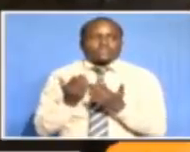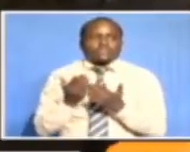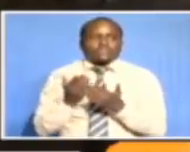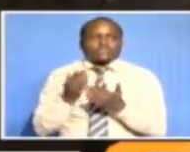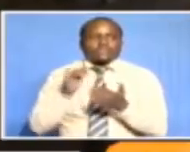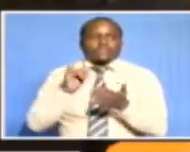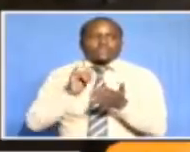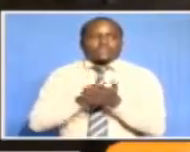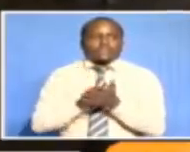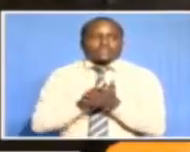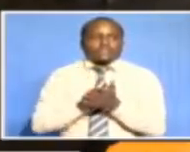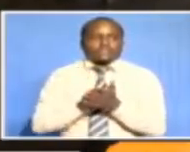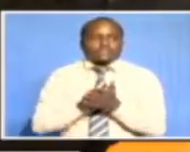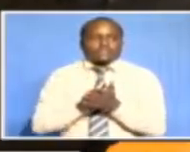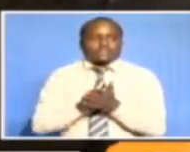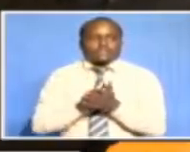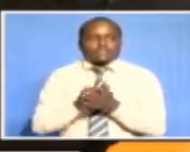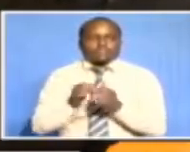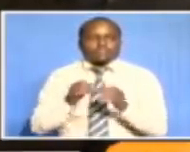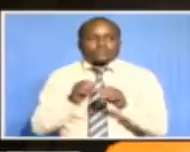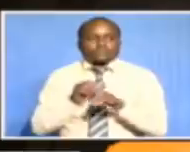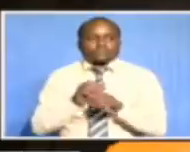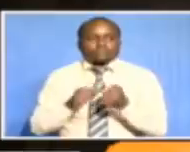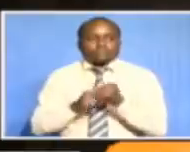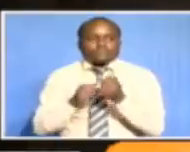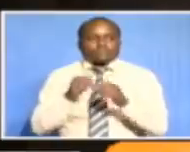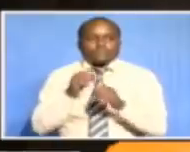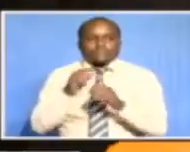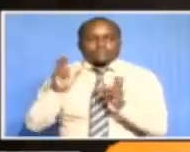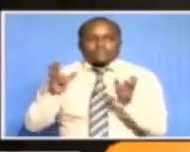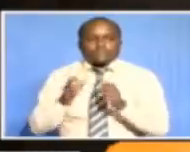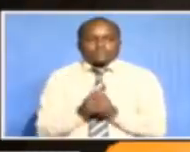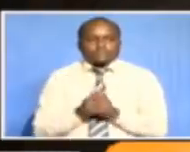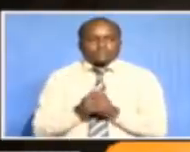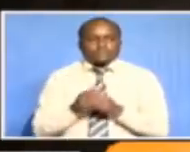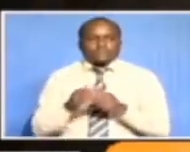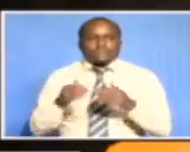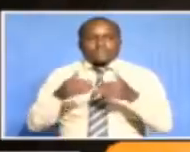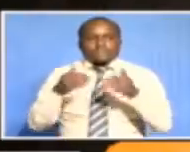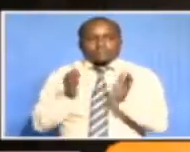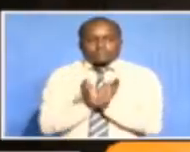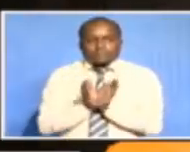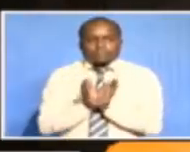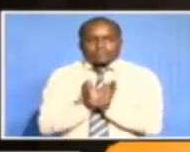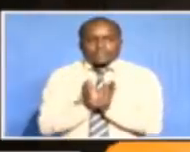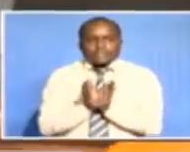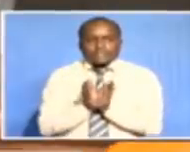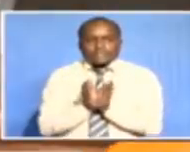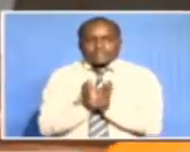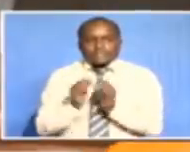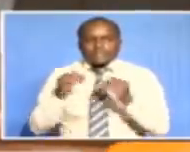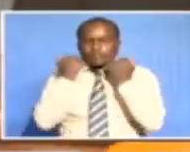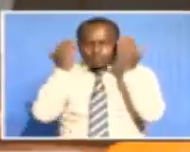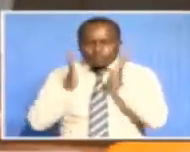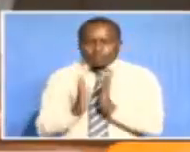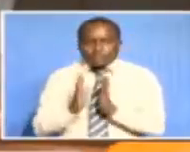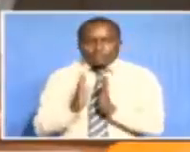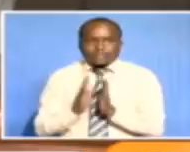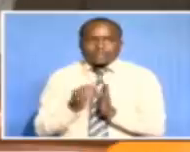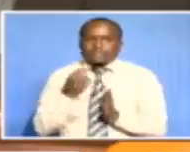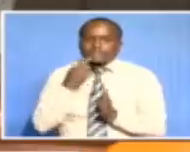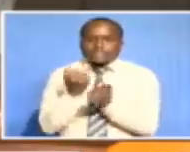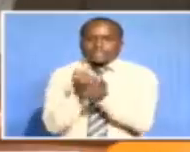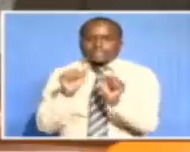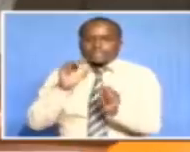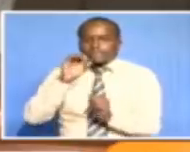peddled by the media. Lawyers representing Sharon's family, including legislator Peter Kaluma, stated that releasing Obado